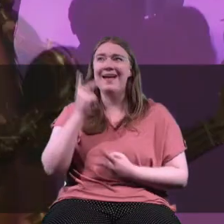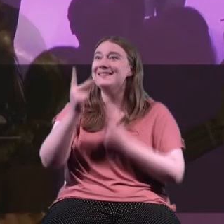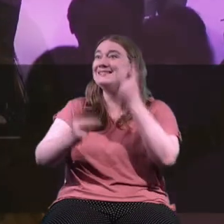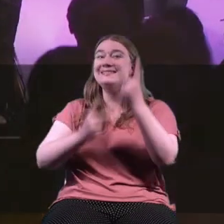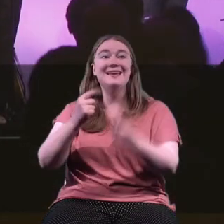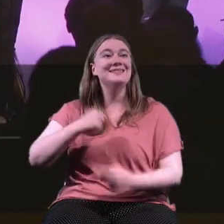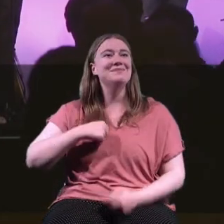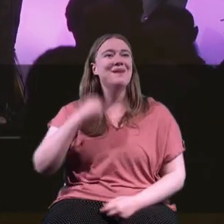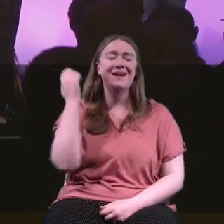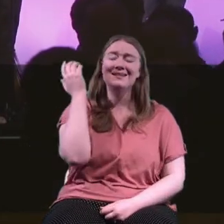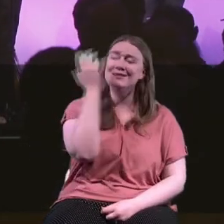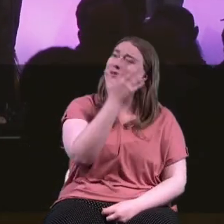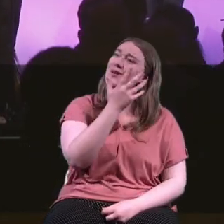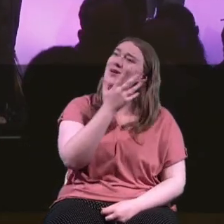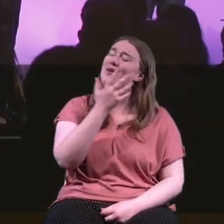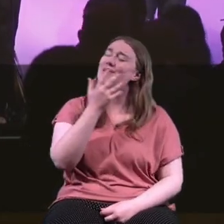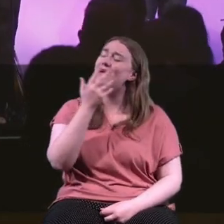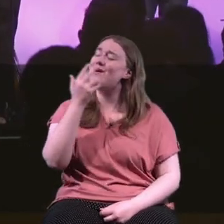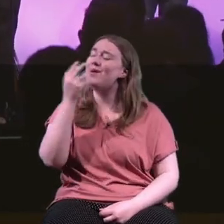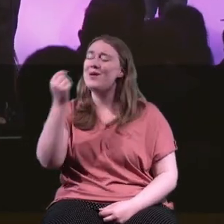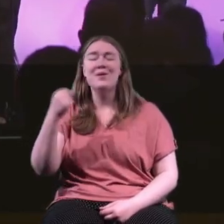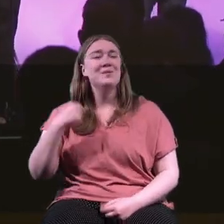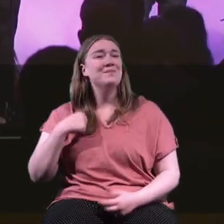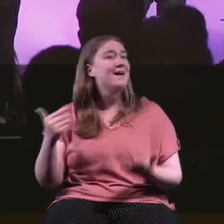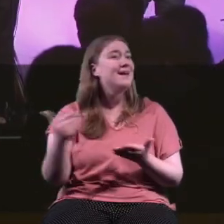art. Then sings my soul.